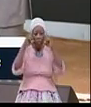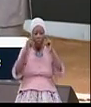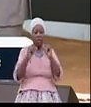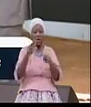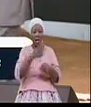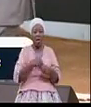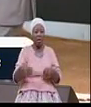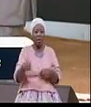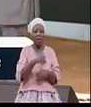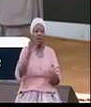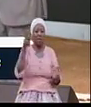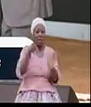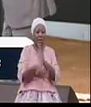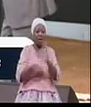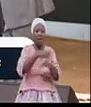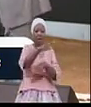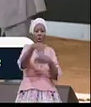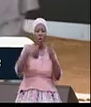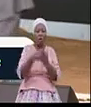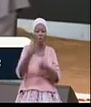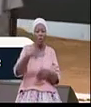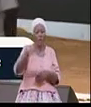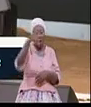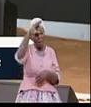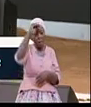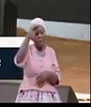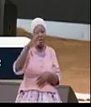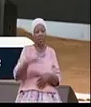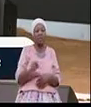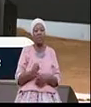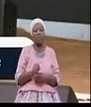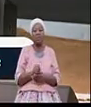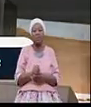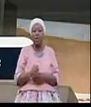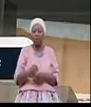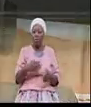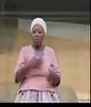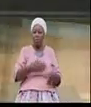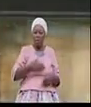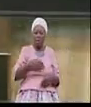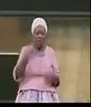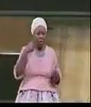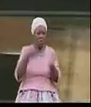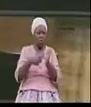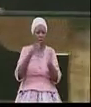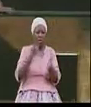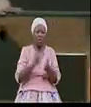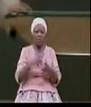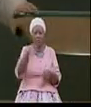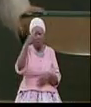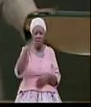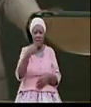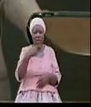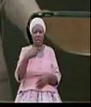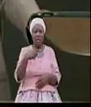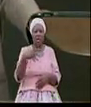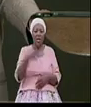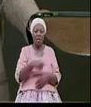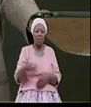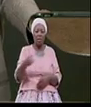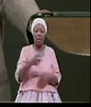slew all the males. Would you please notice? It says, they waged